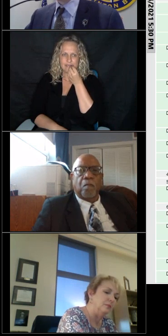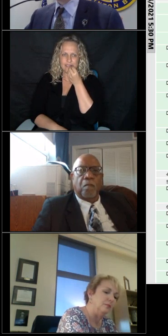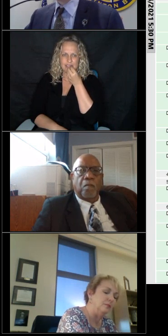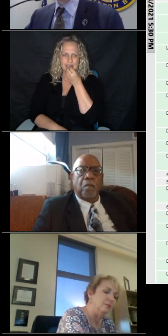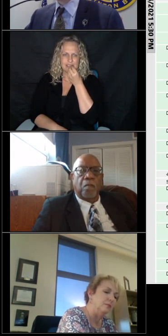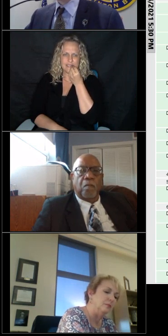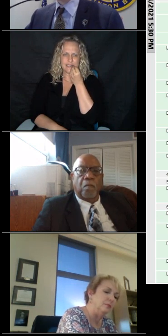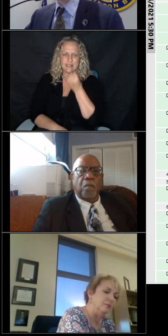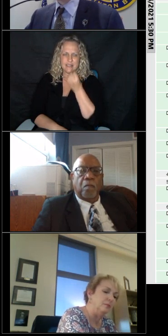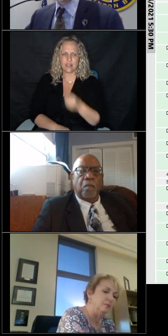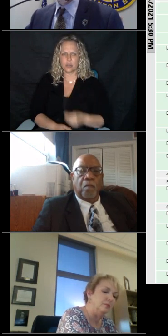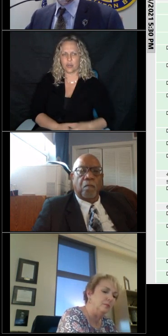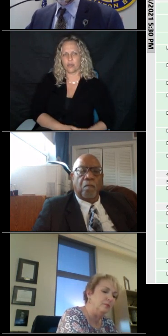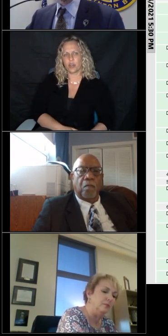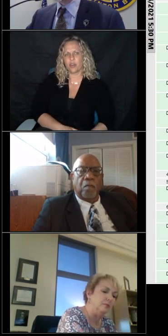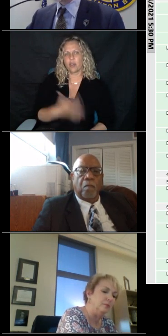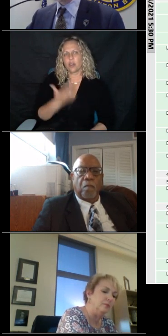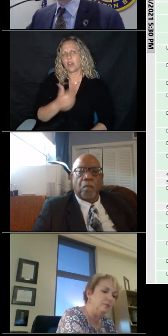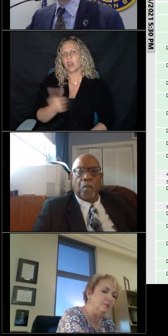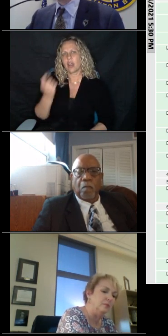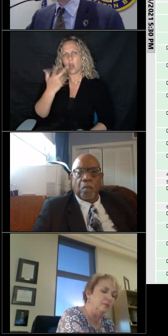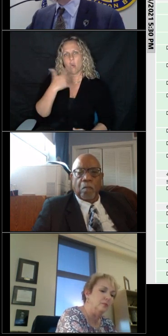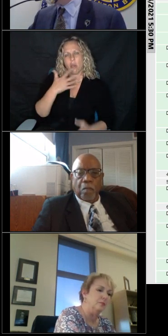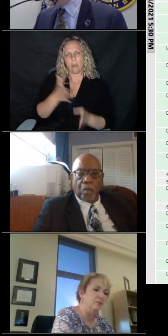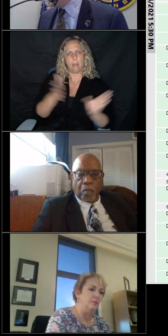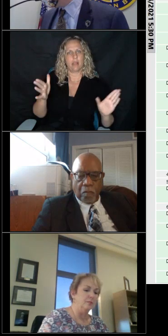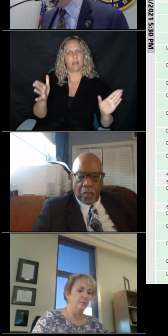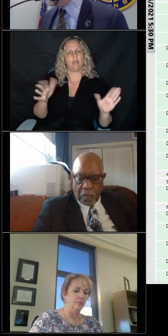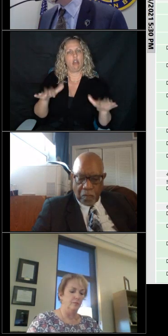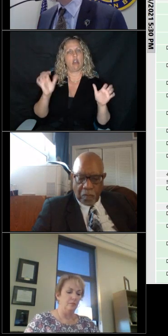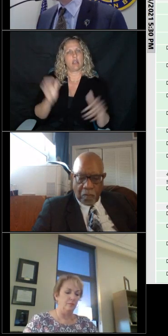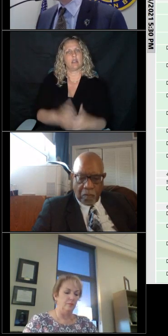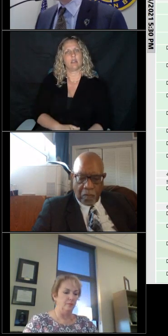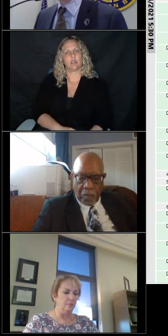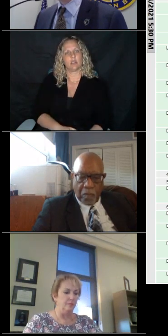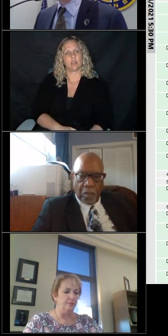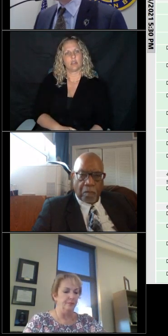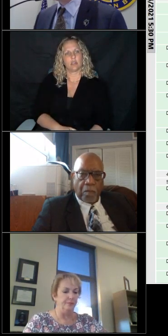All right. Is there anyone else that would like to speak on public audience?